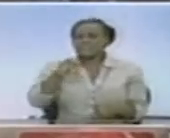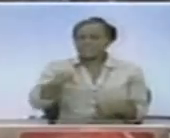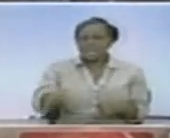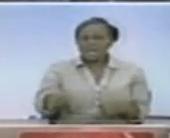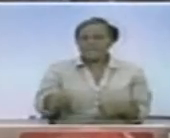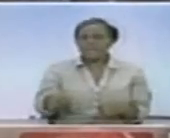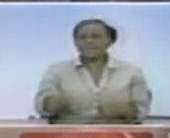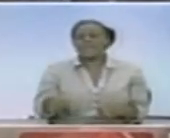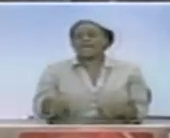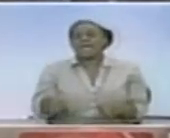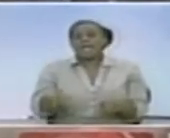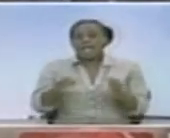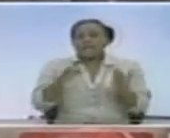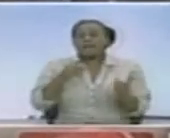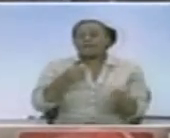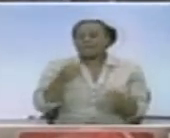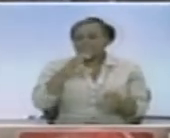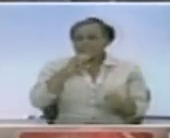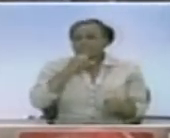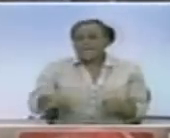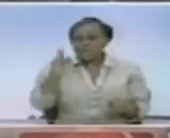be more firm? Is that what you're saying? Well,